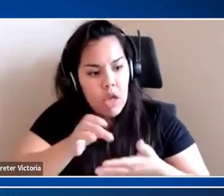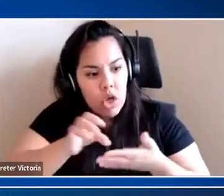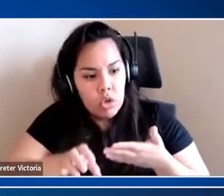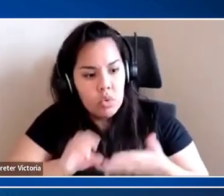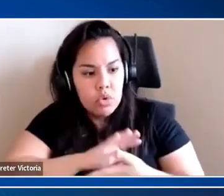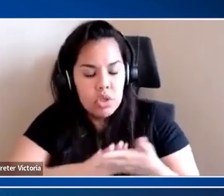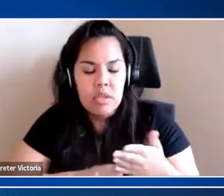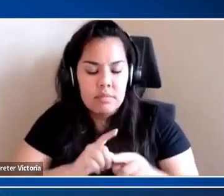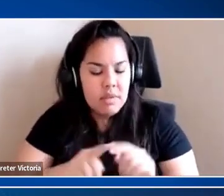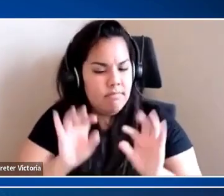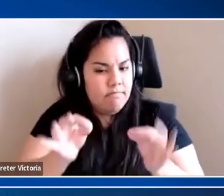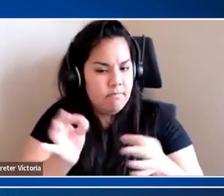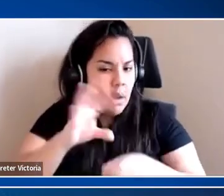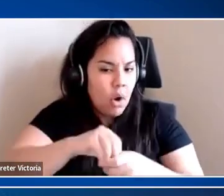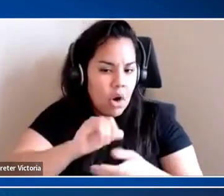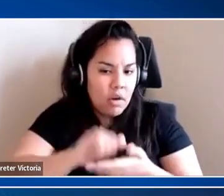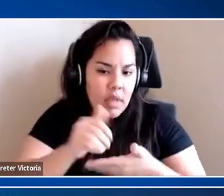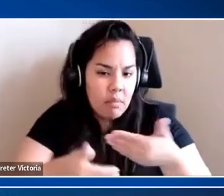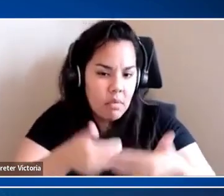the applicant community.